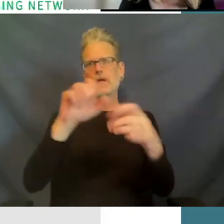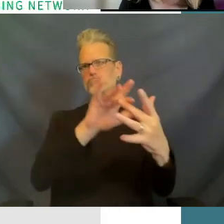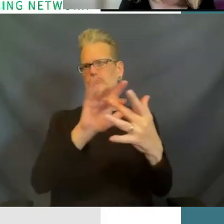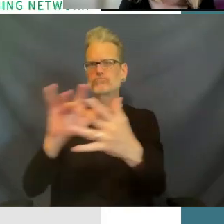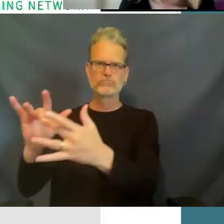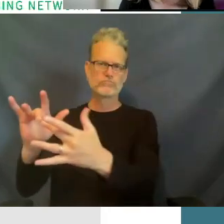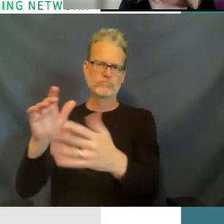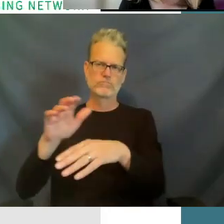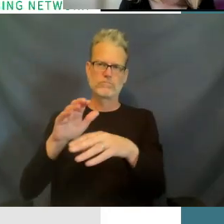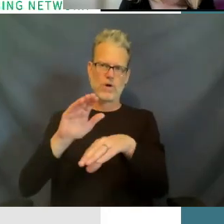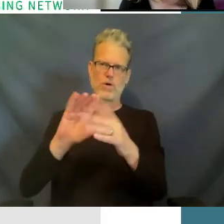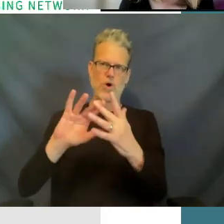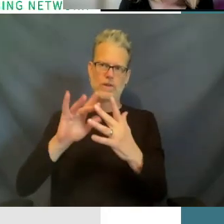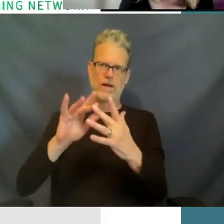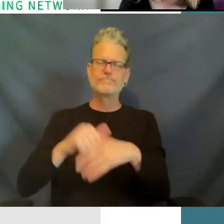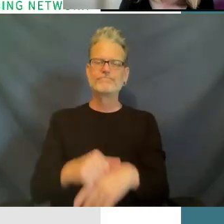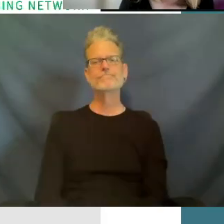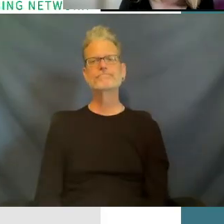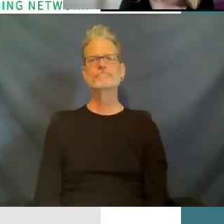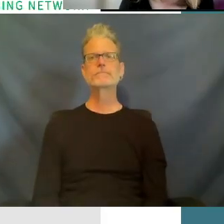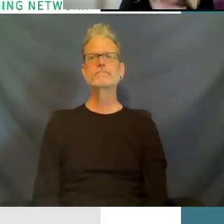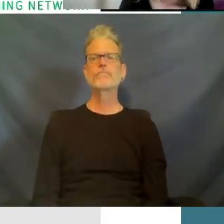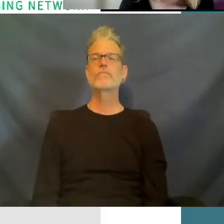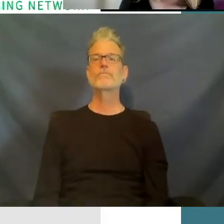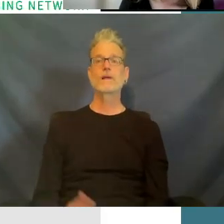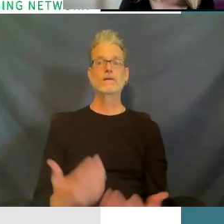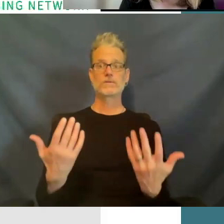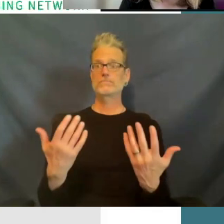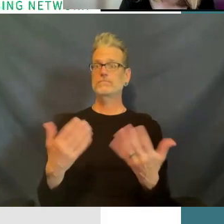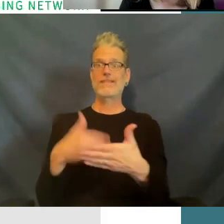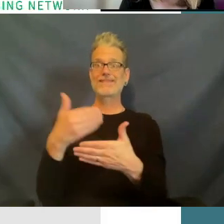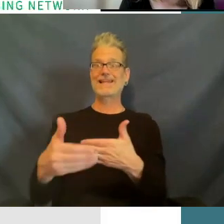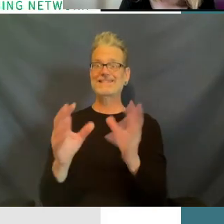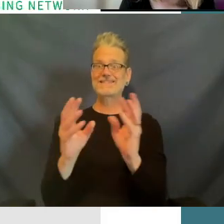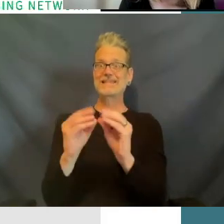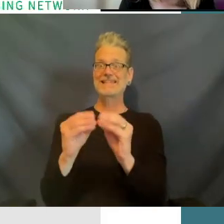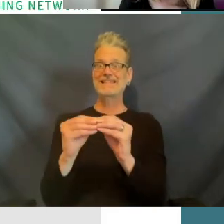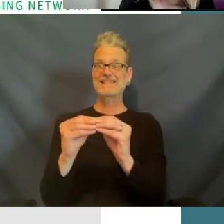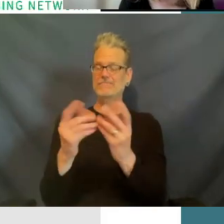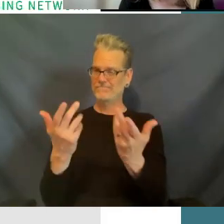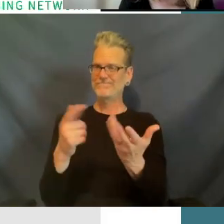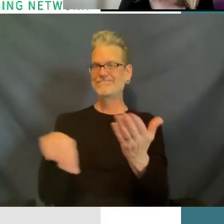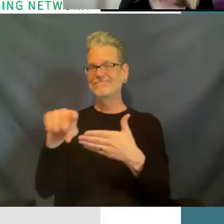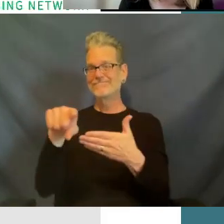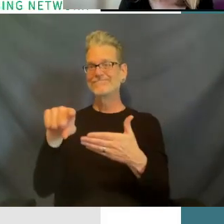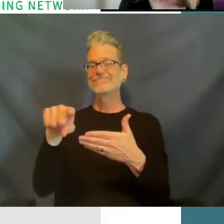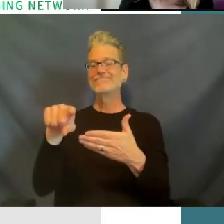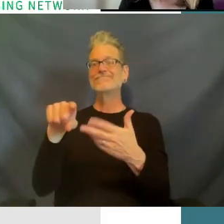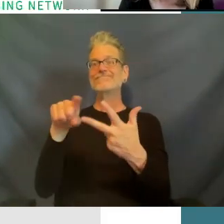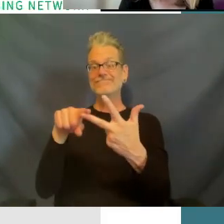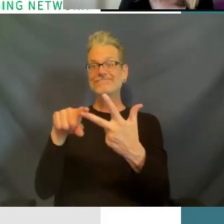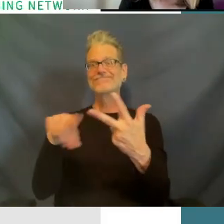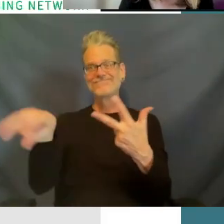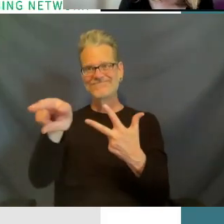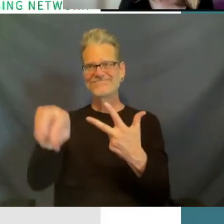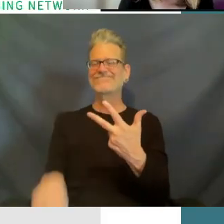websites listed on this slide. And again, the next sessions in our series are coming up in the next couple of weeks, and we would love